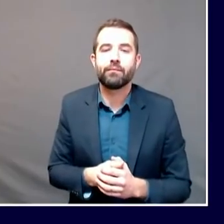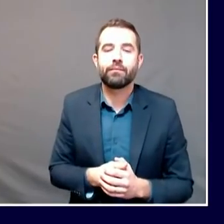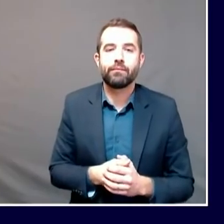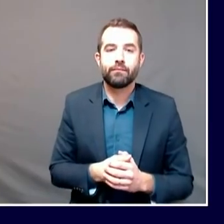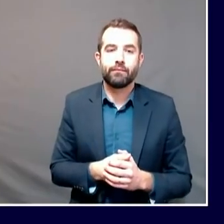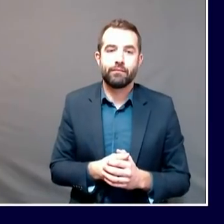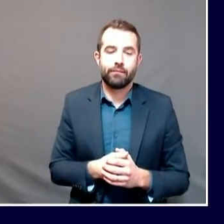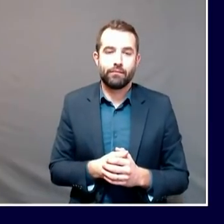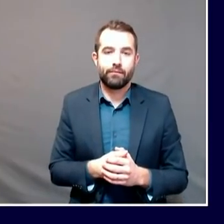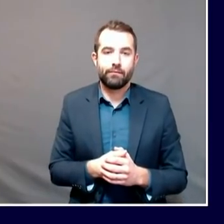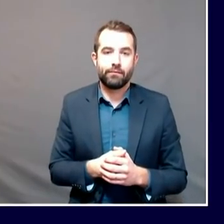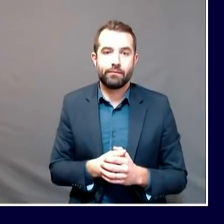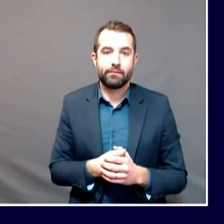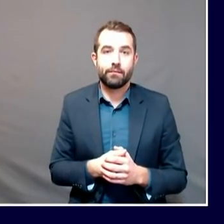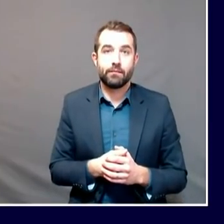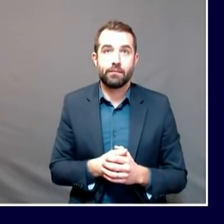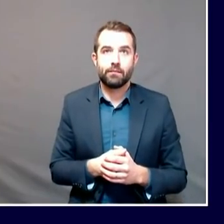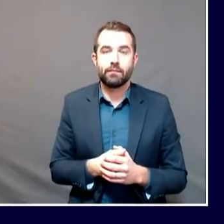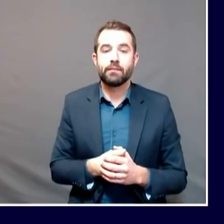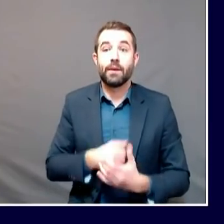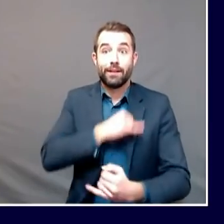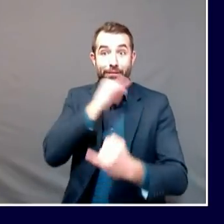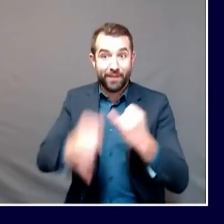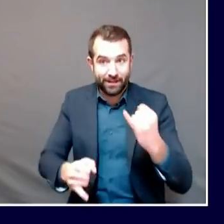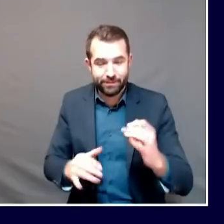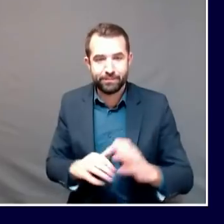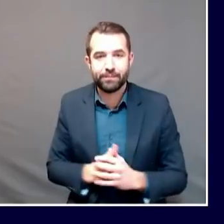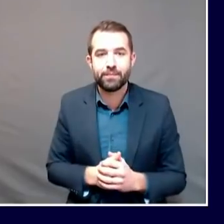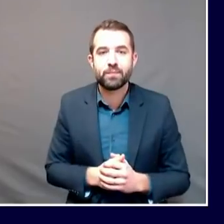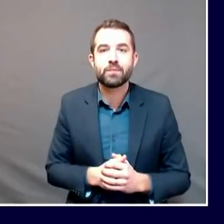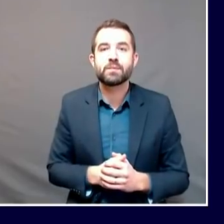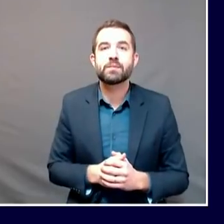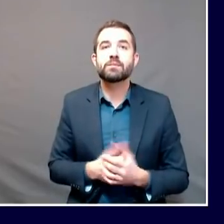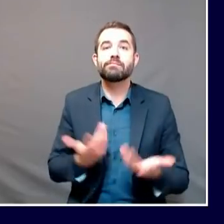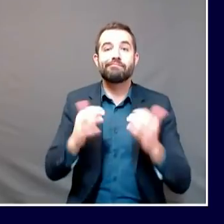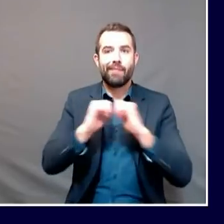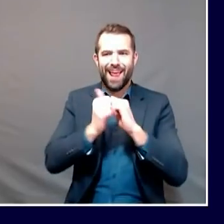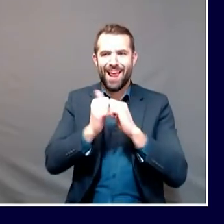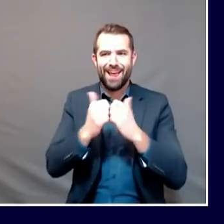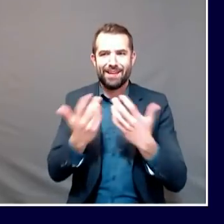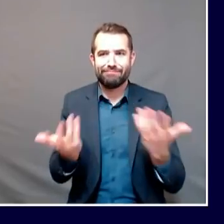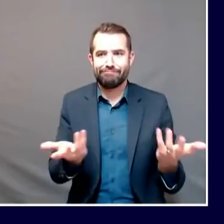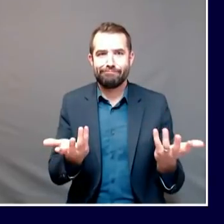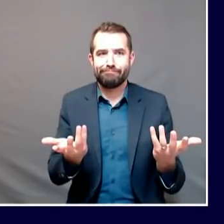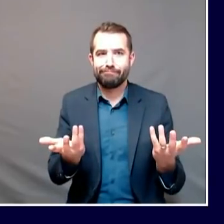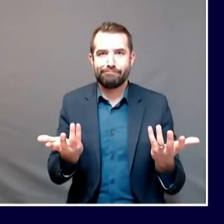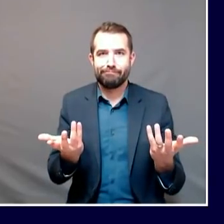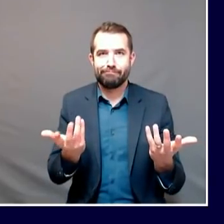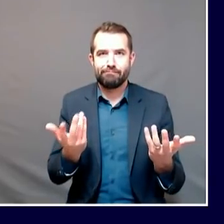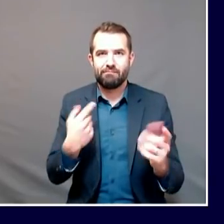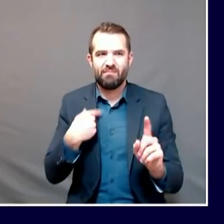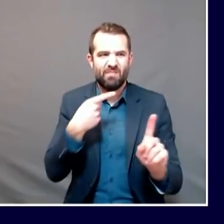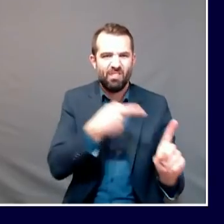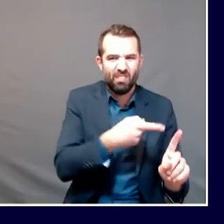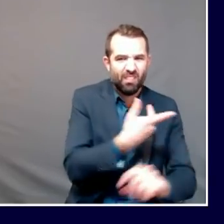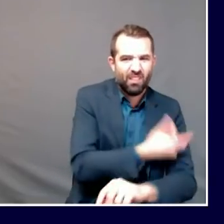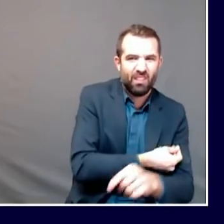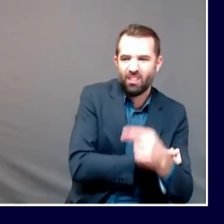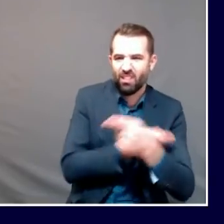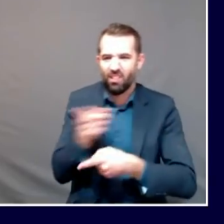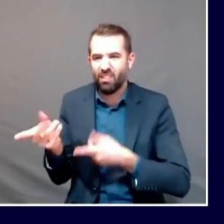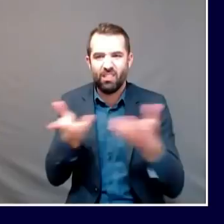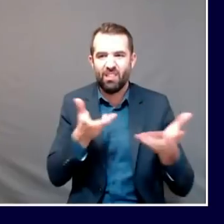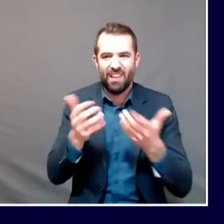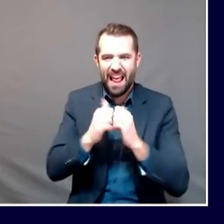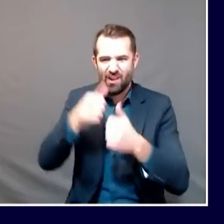afternoon. How am I supposed to keep track of all of this? Well, when you get vaccinated, you'll be given a card,